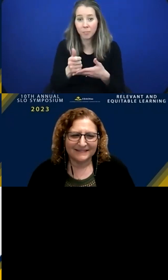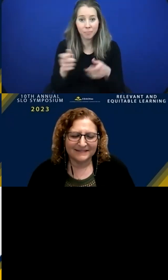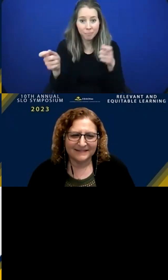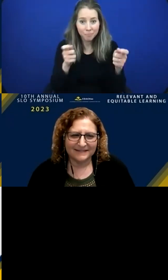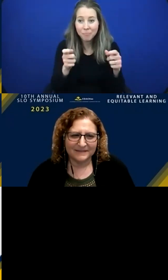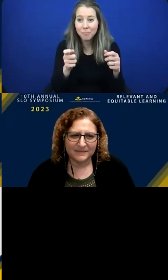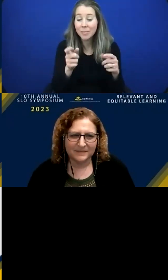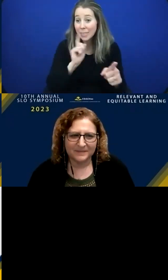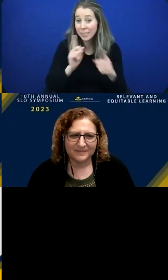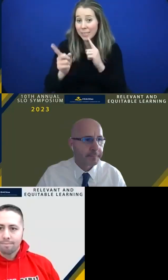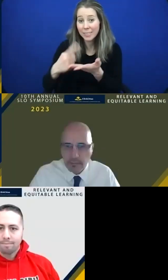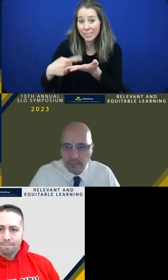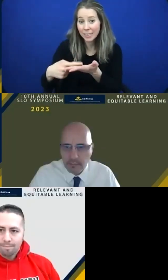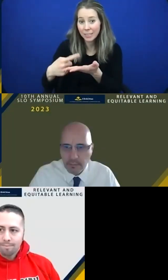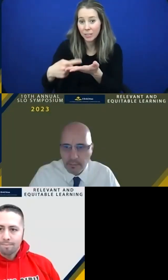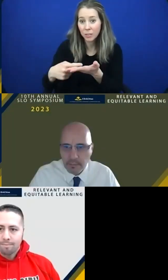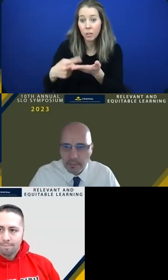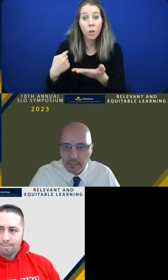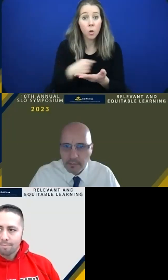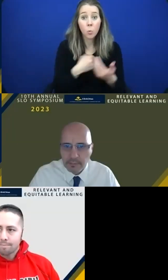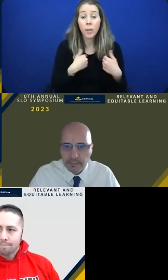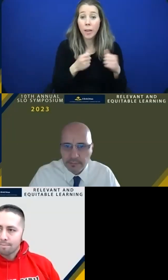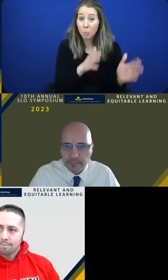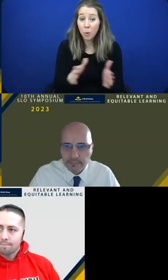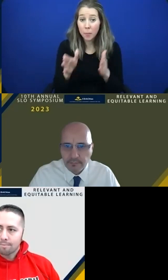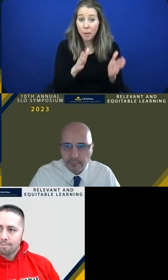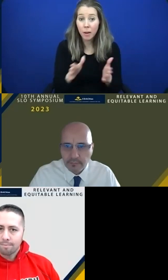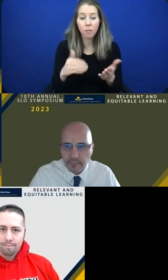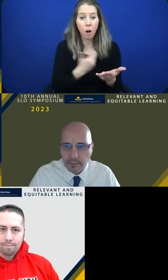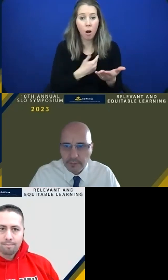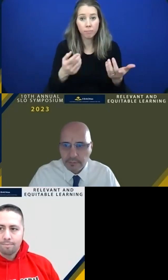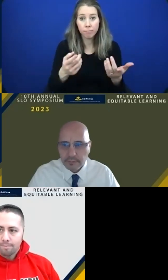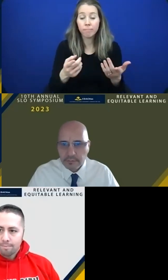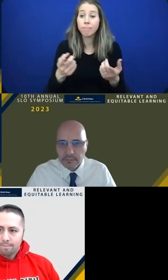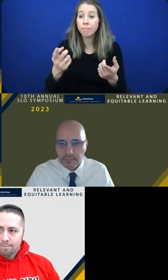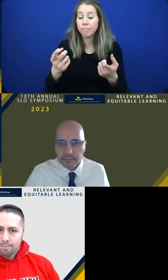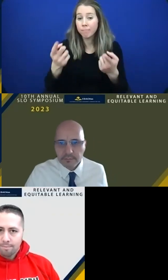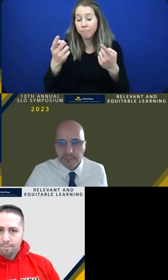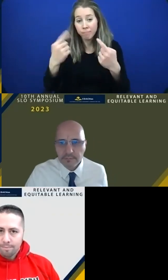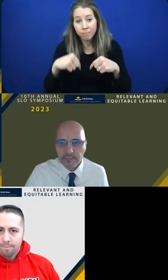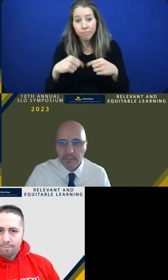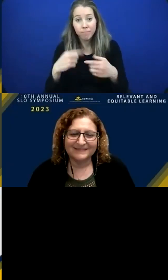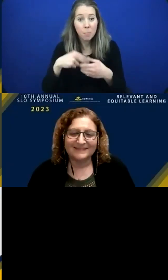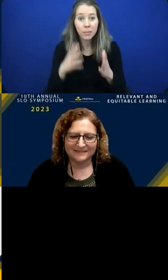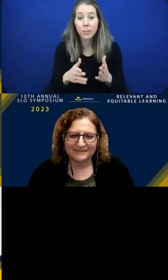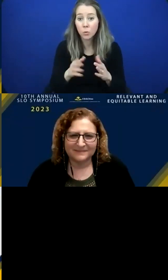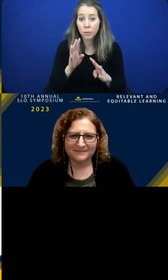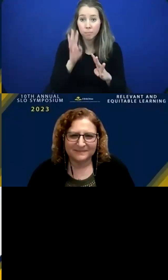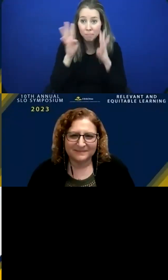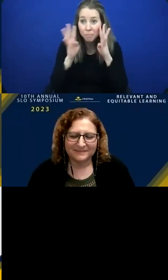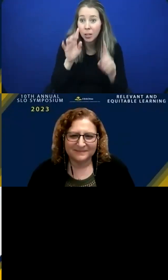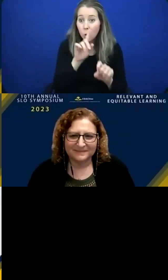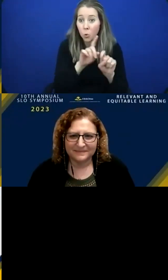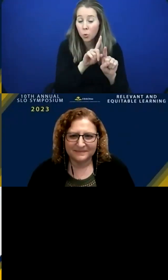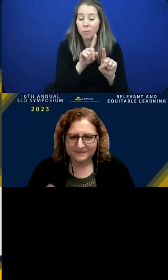So we have asked our attendees to come up with questions for you, and we do have